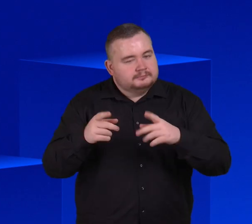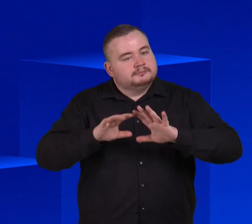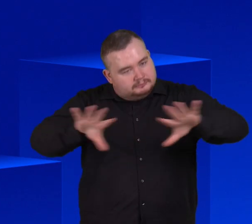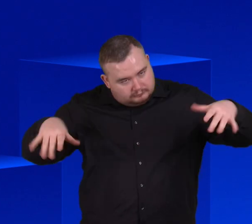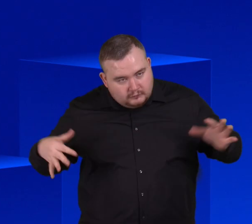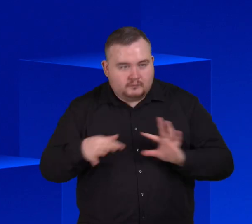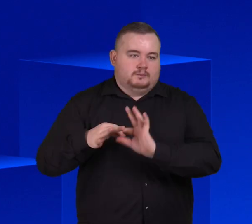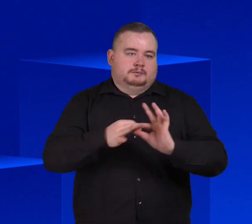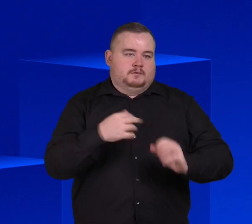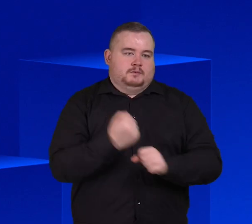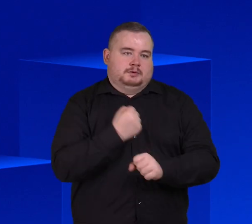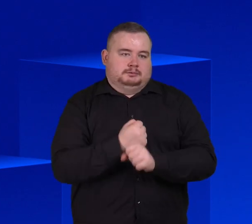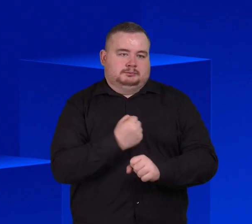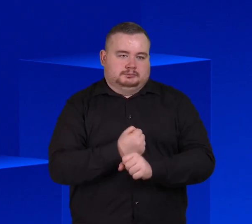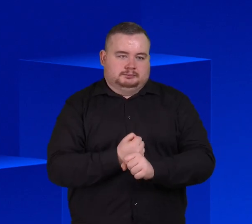approach.